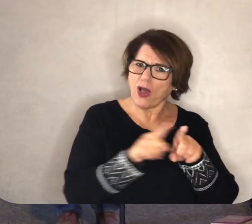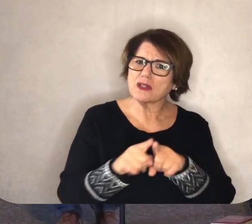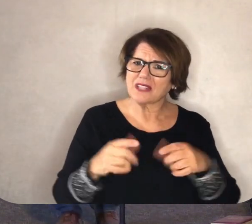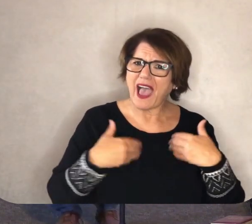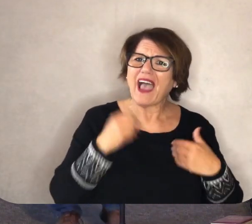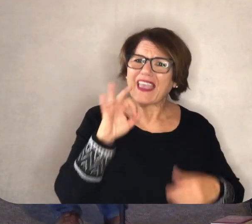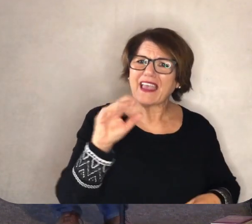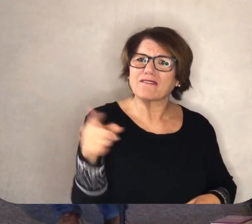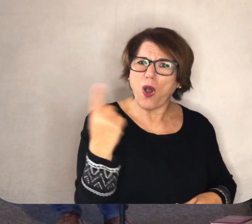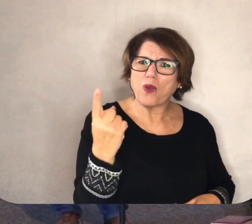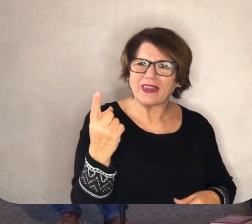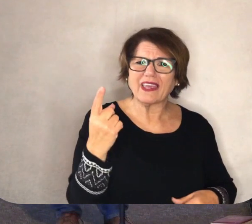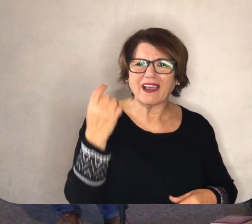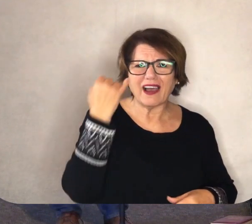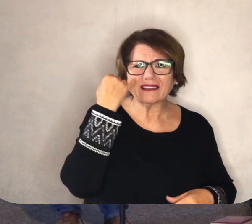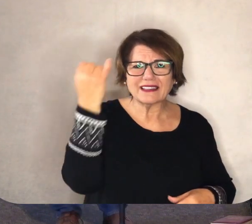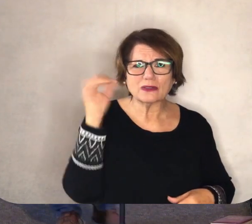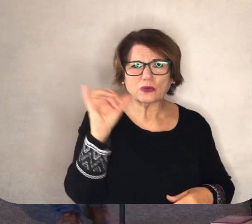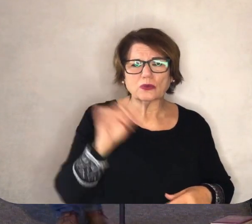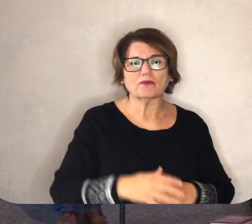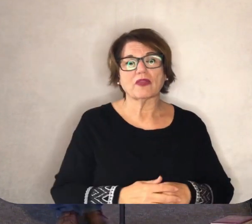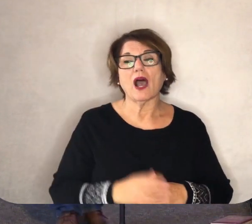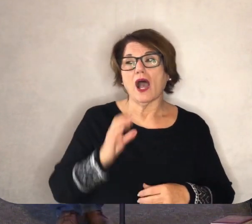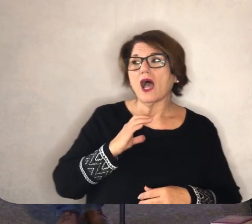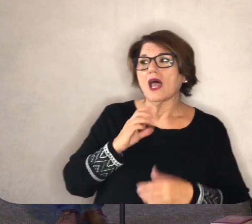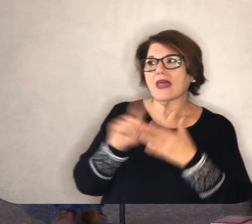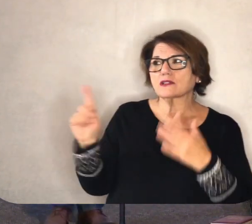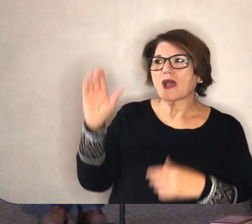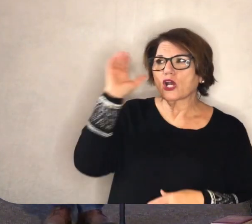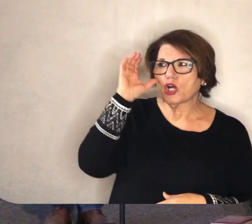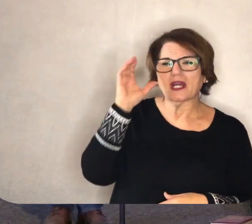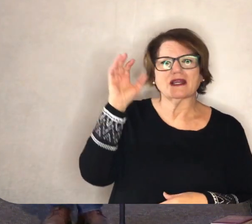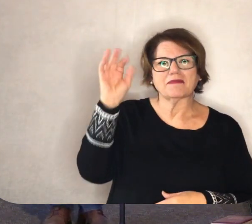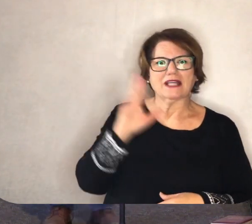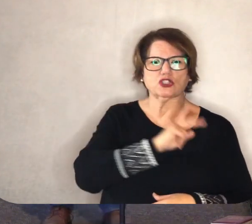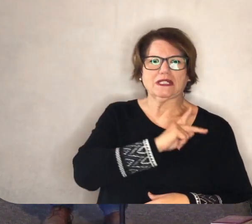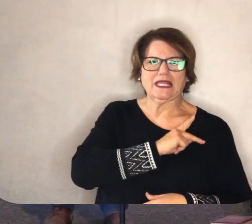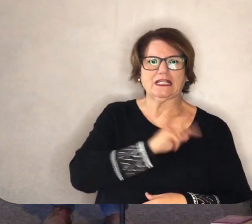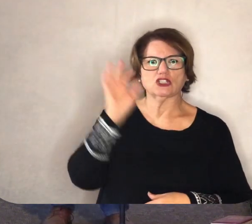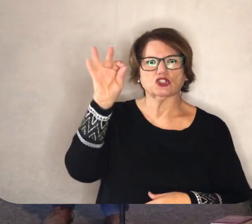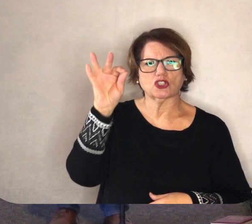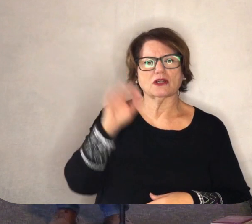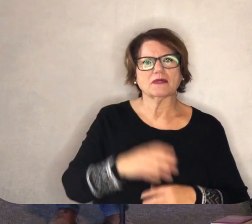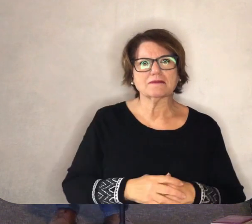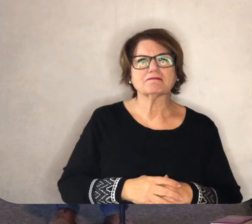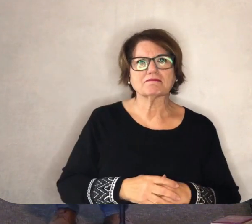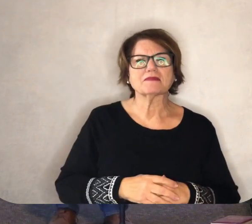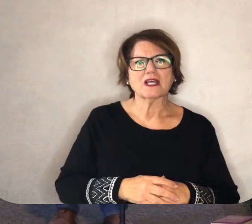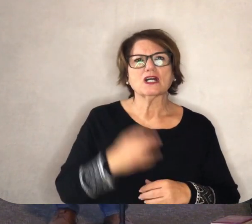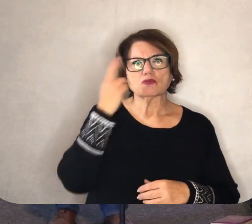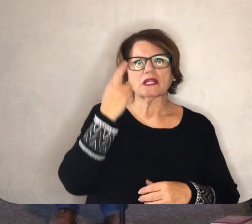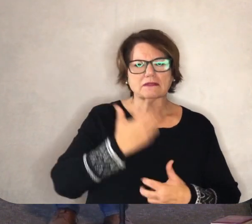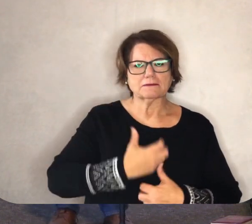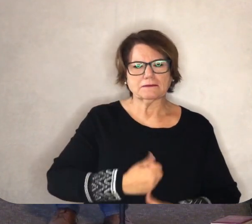Just last week, as I listened to Keenan's sermon, I realized that I was holding on to resentments about some of